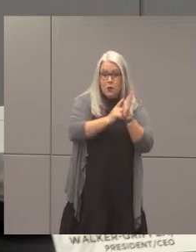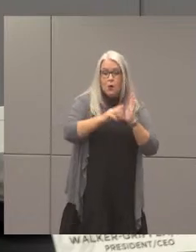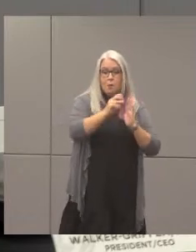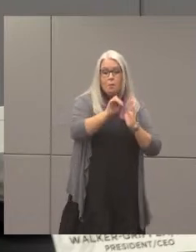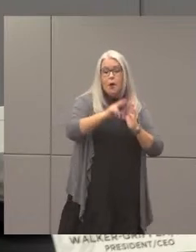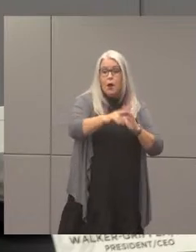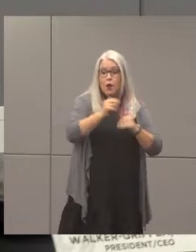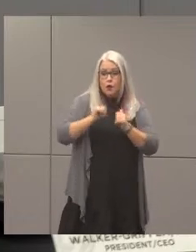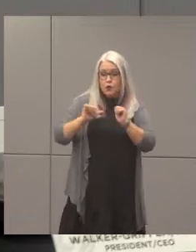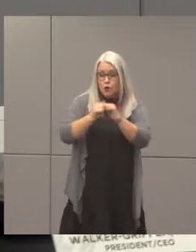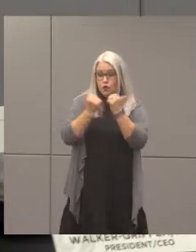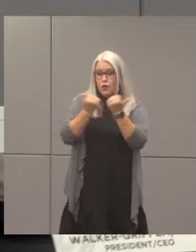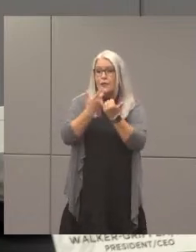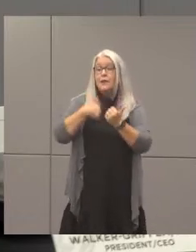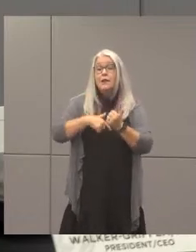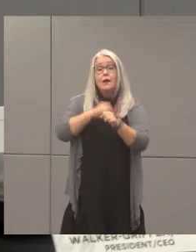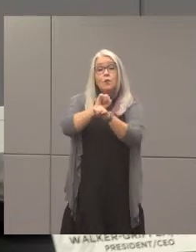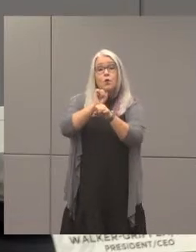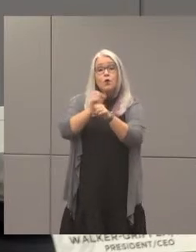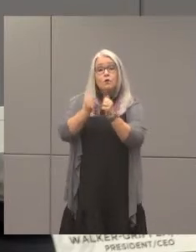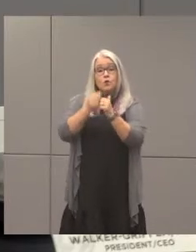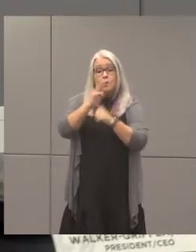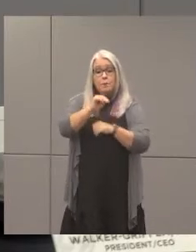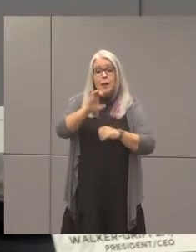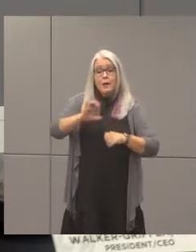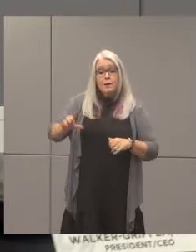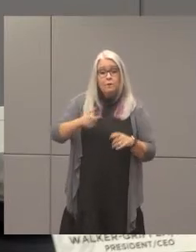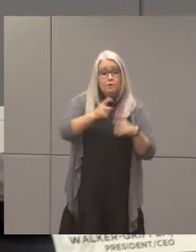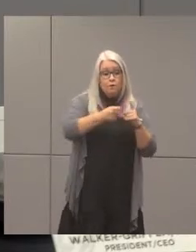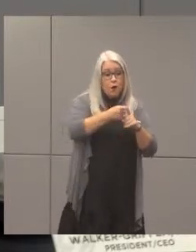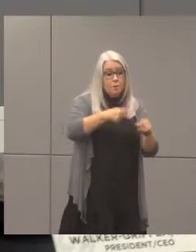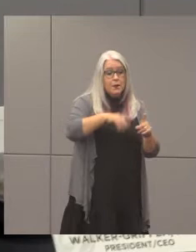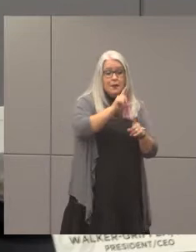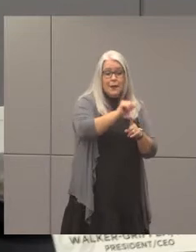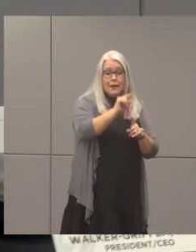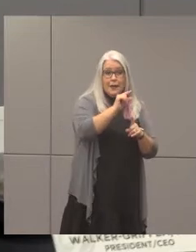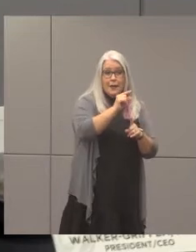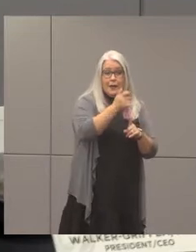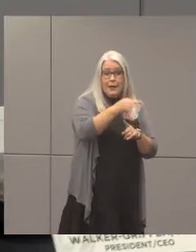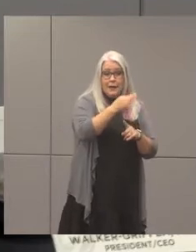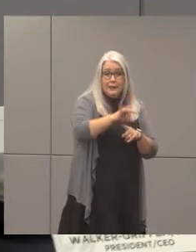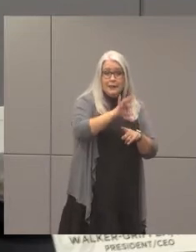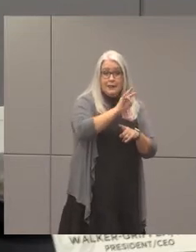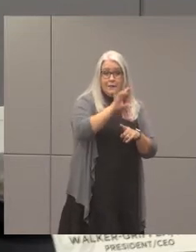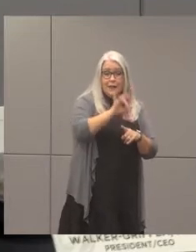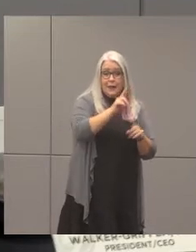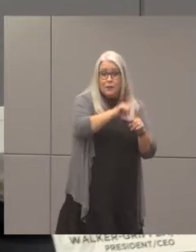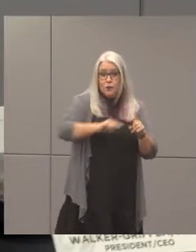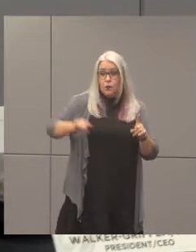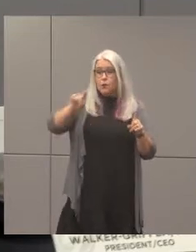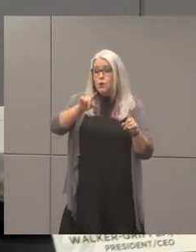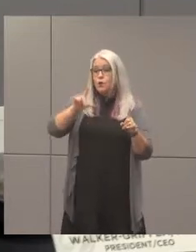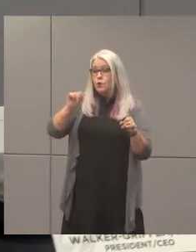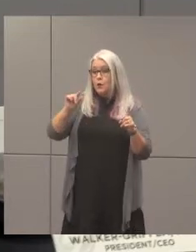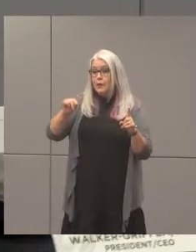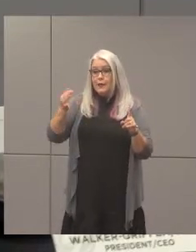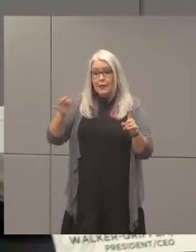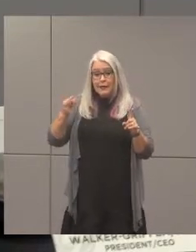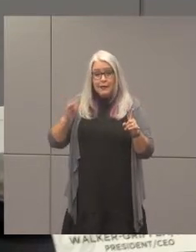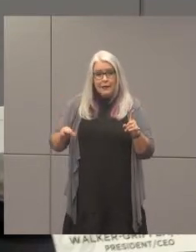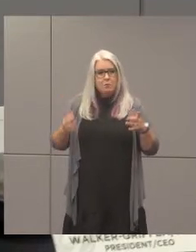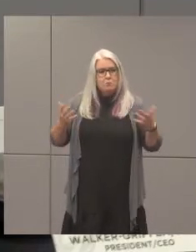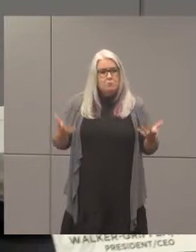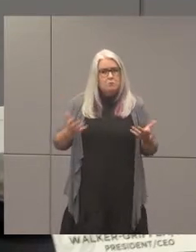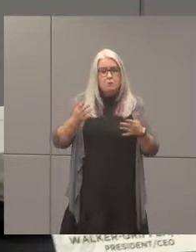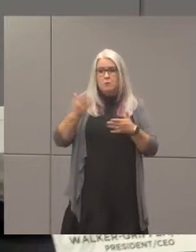Community College as a board attorney and general legal counsel from 1978 until December 2019. What is the significance of